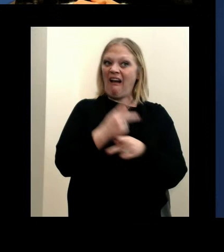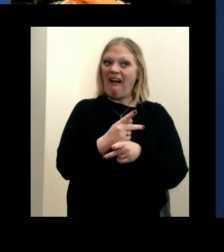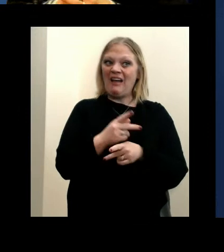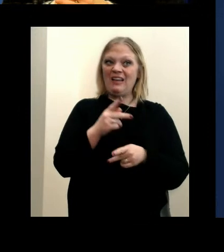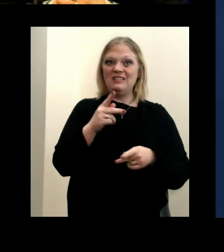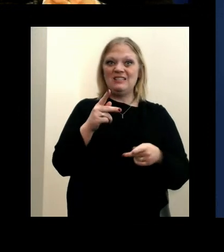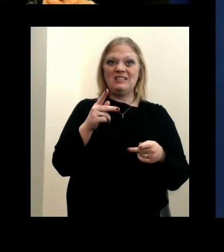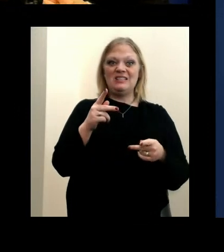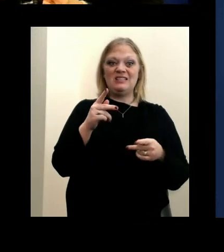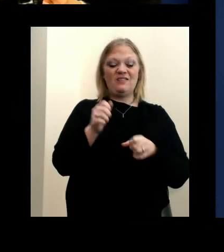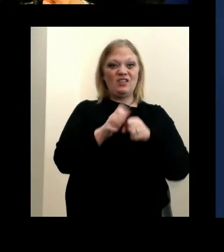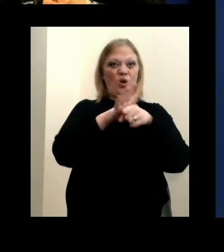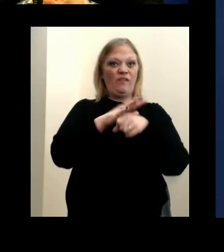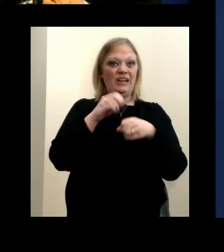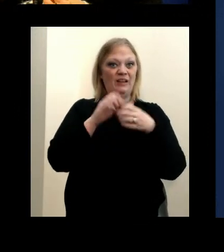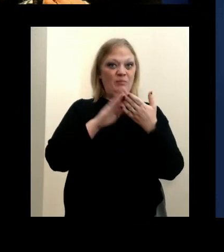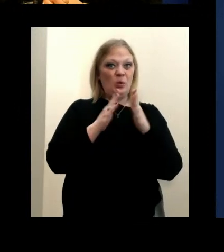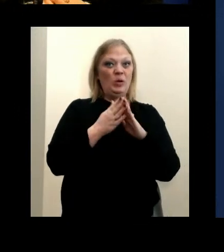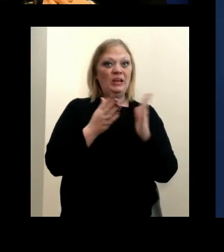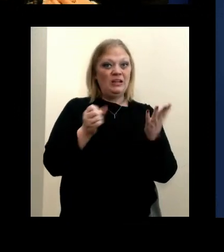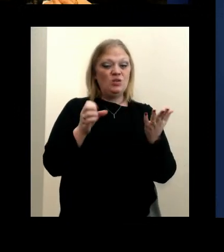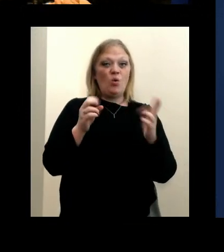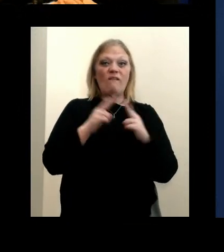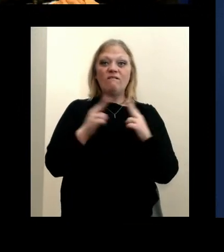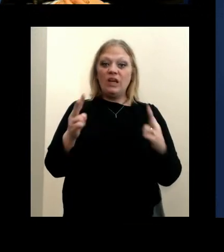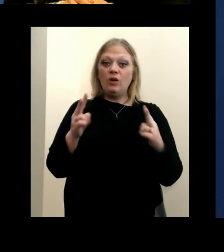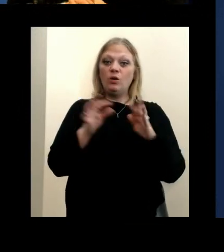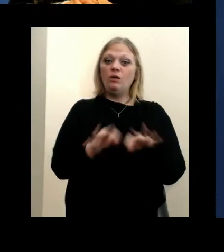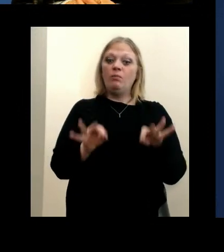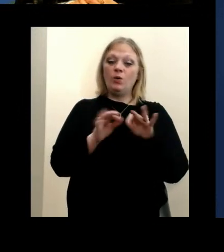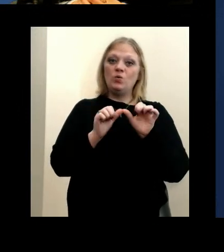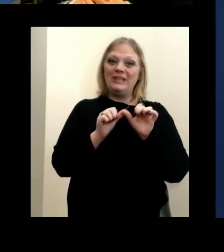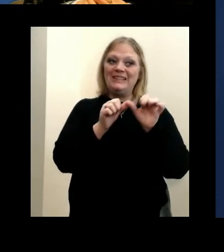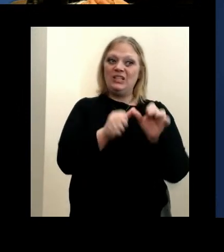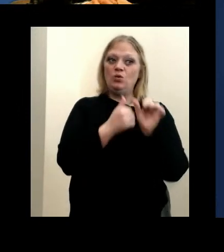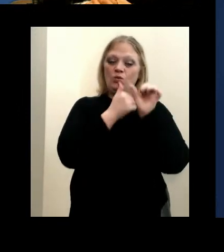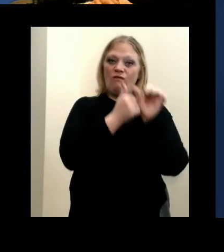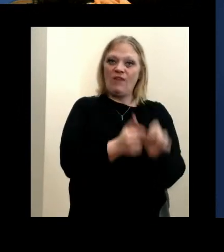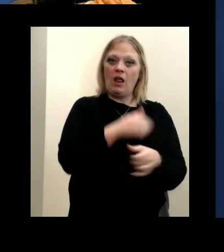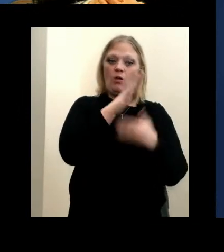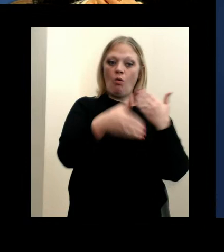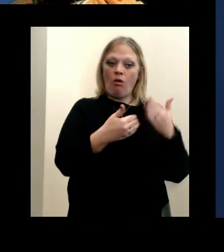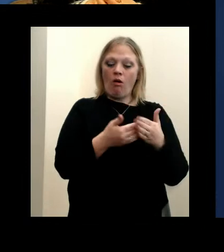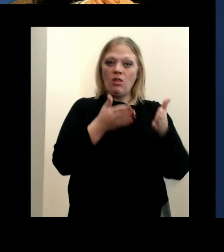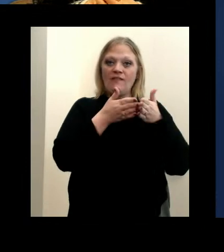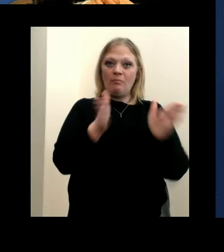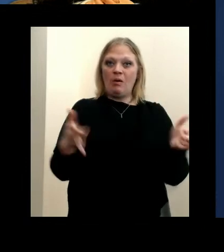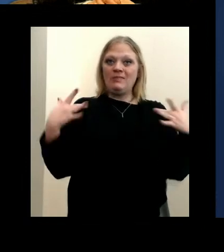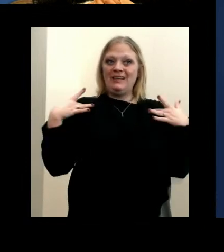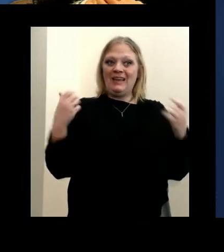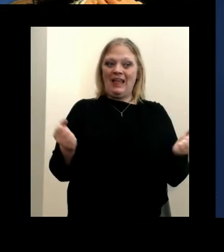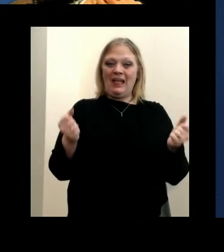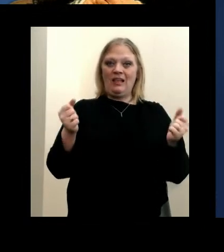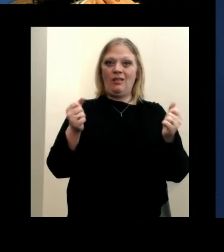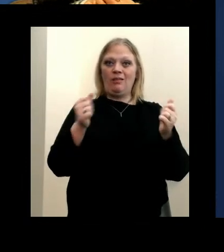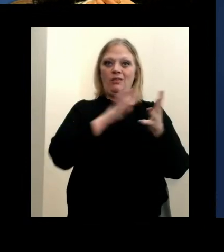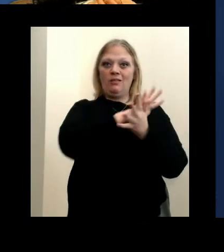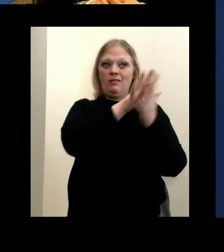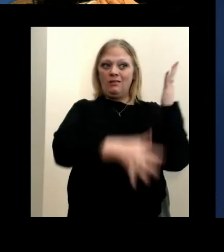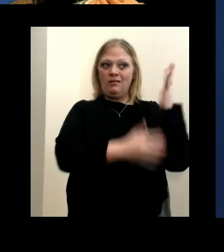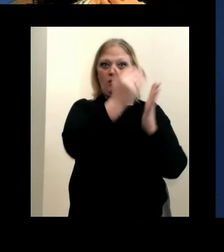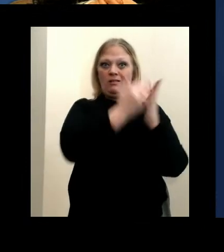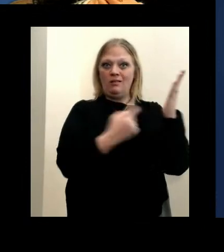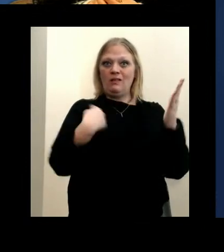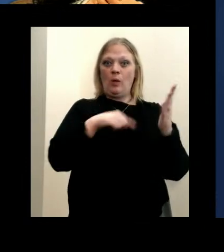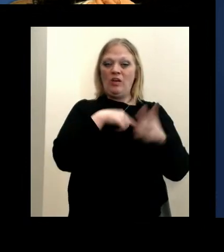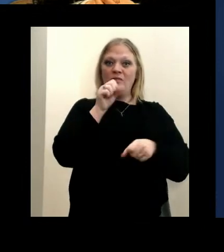it's still very important that we continue to adhere to all the public health measures that we've been working on since March